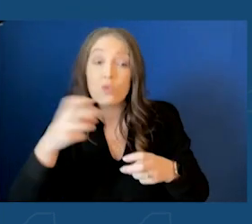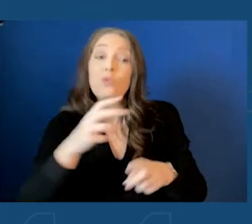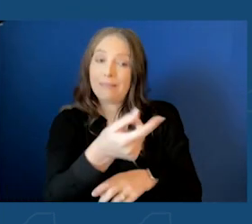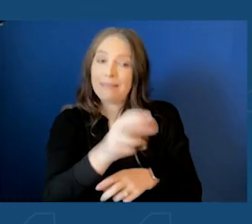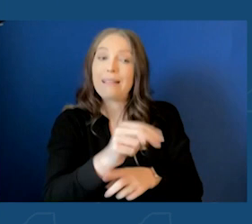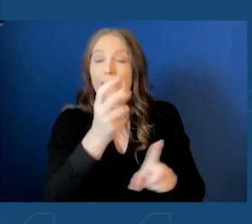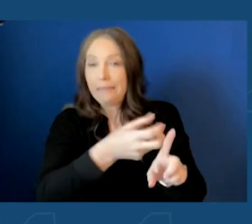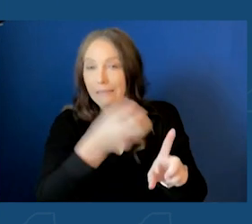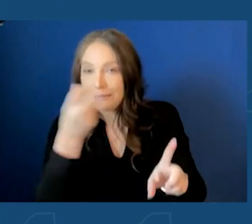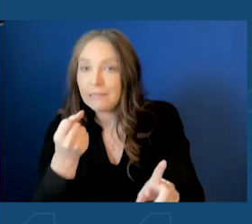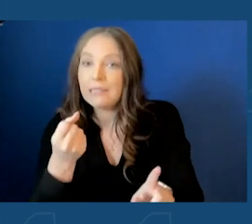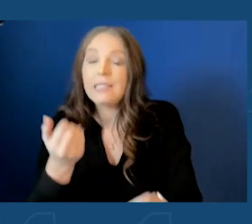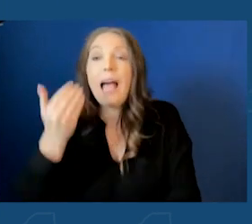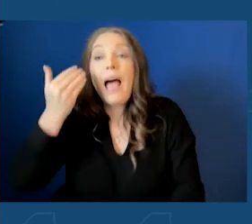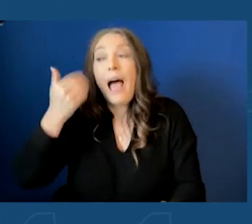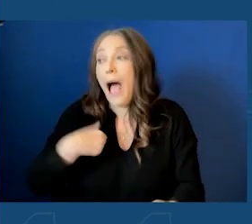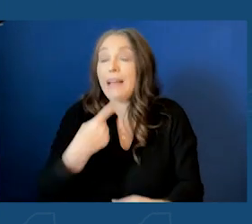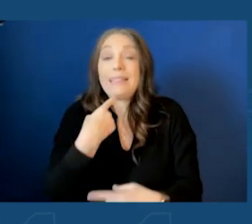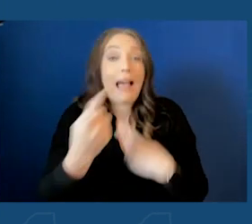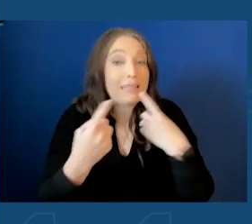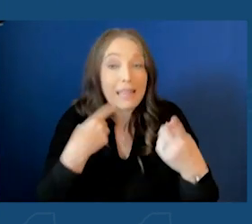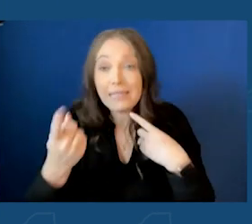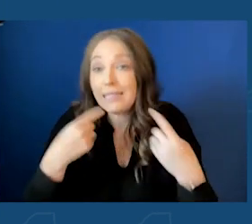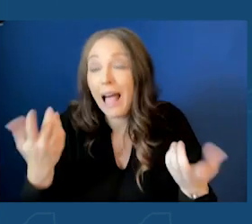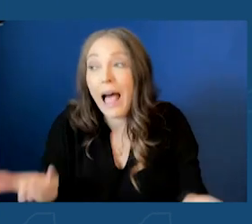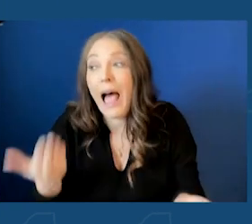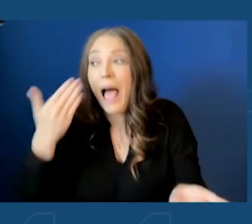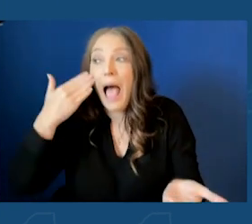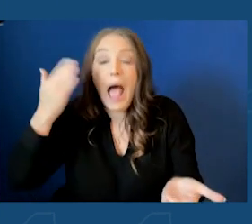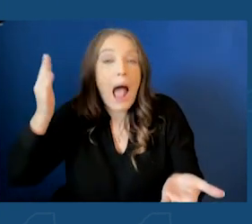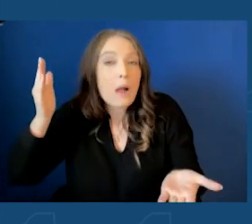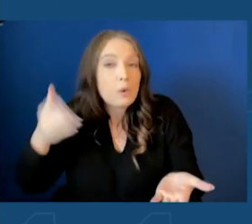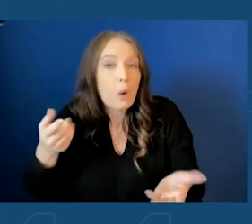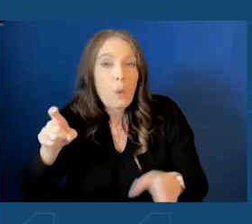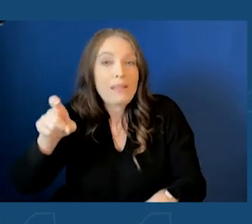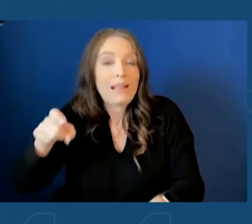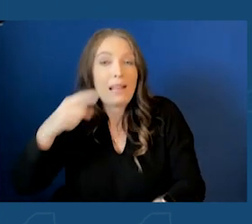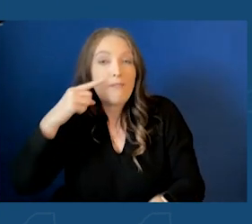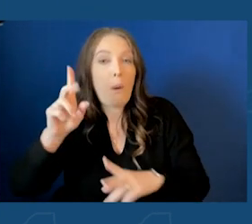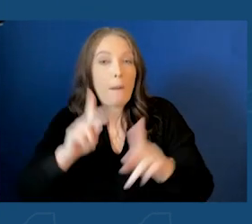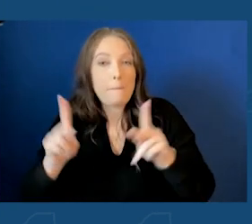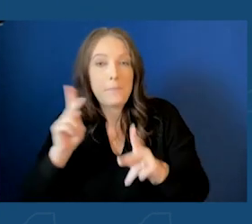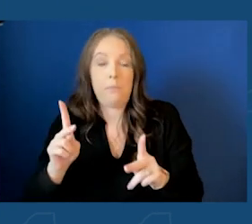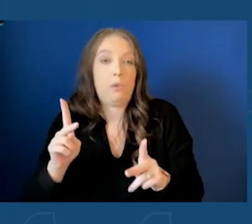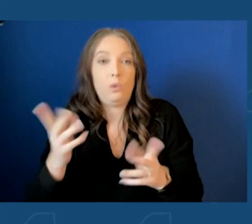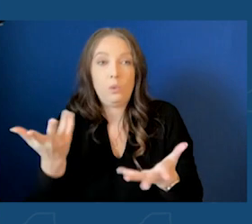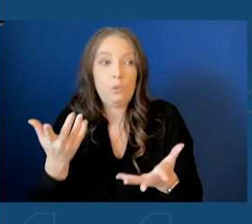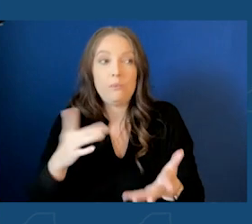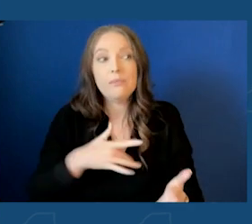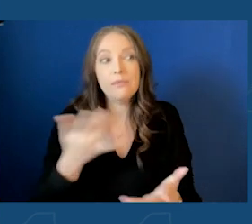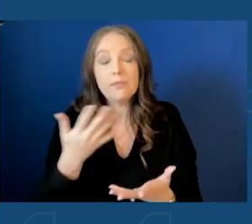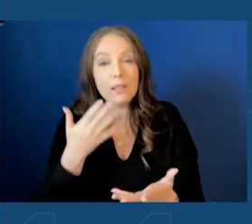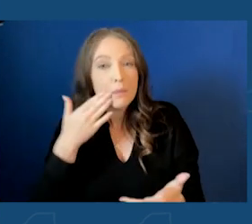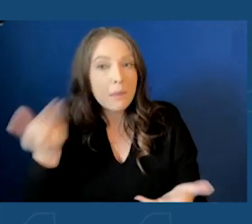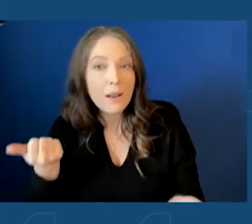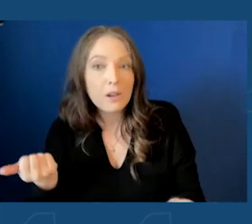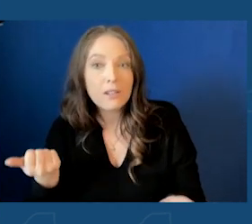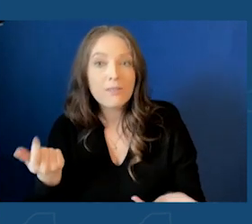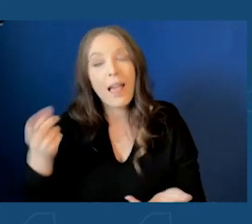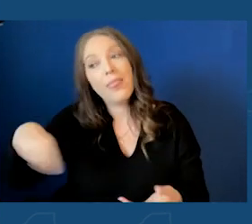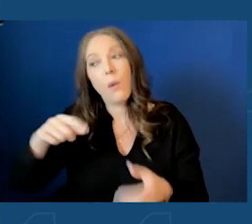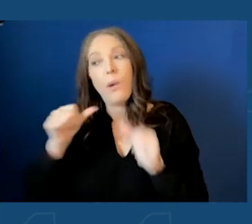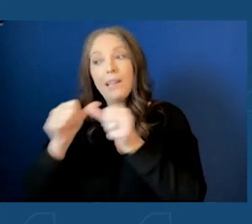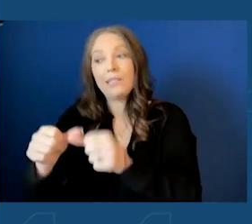it takes then for them to say, I feel better, as long as they're going to continue reading about the stories that have always been part of our history, always. But I'm going to